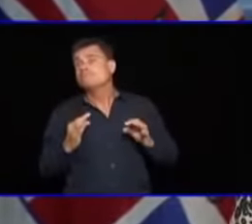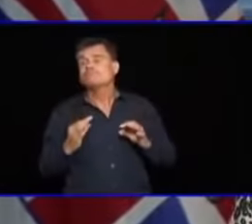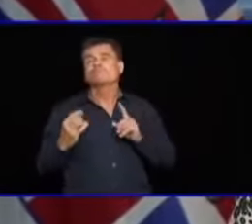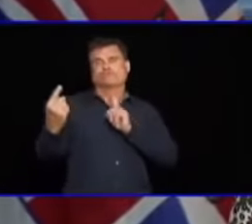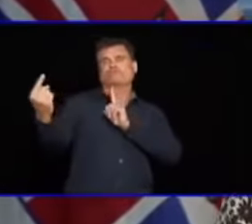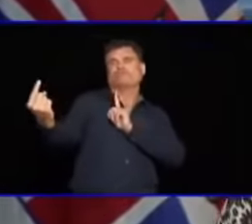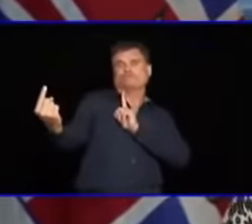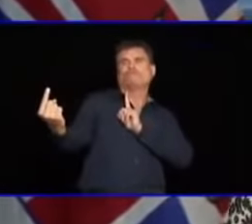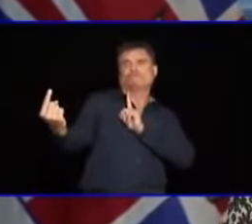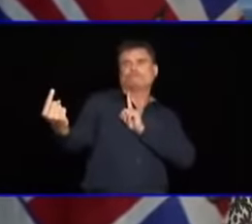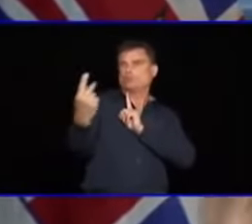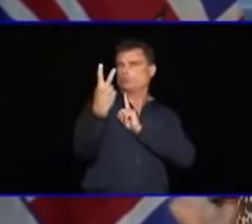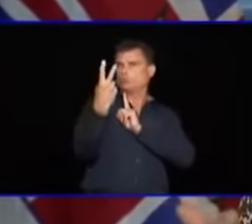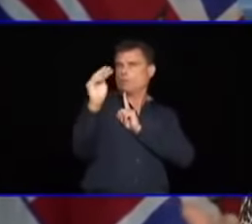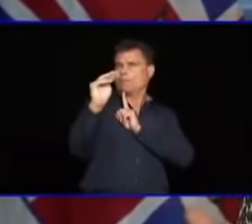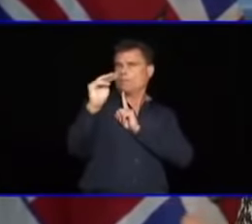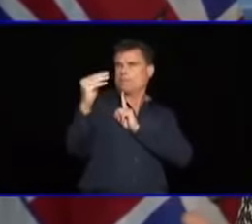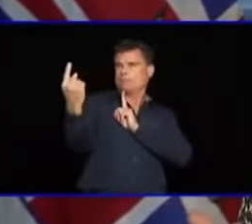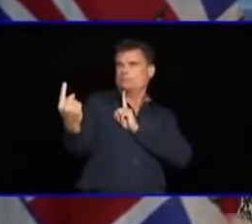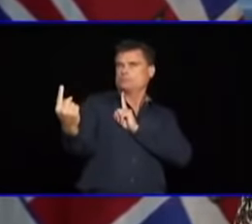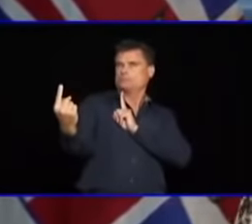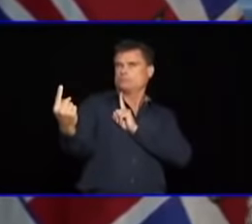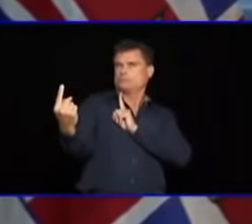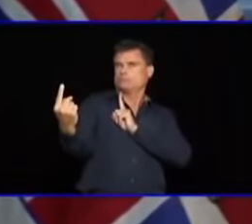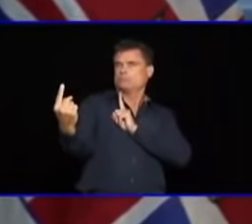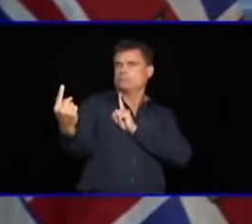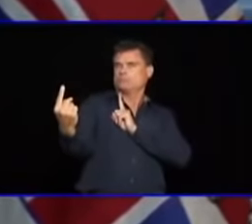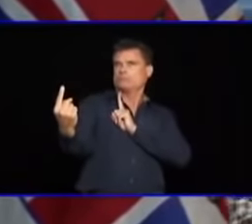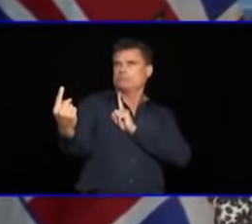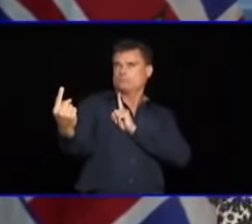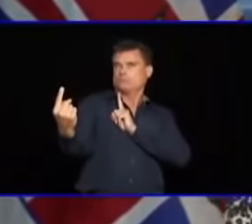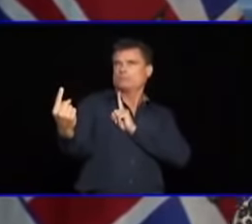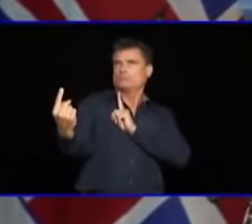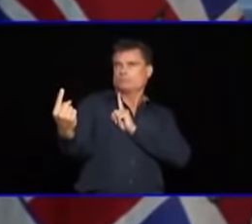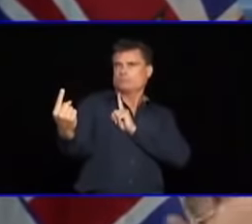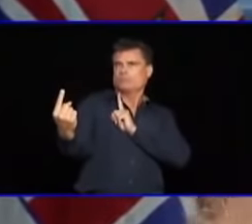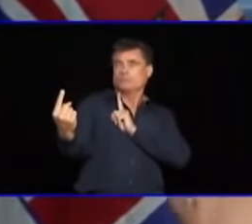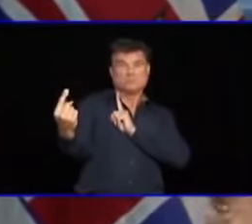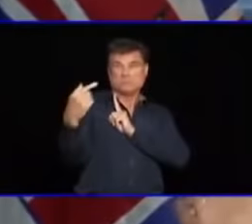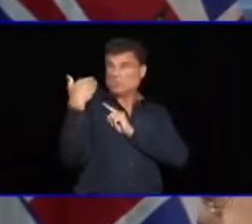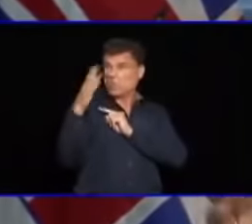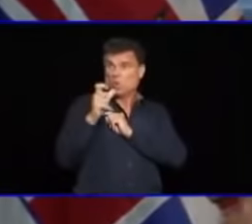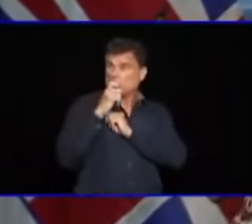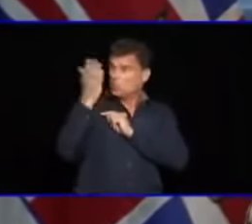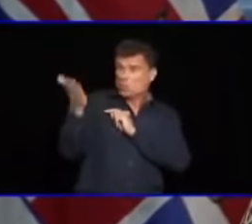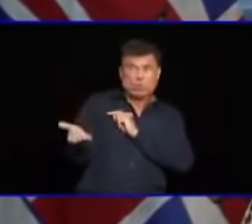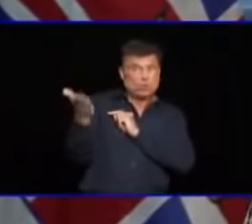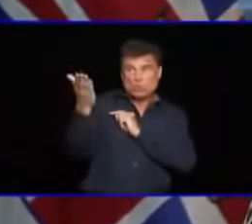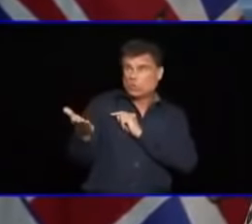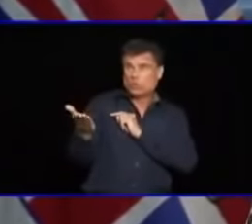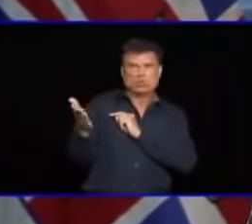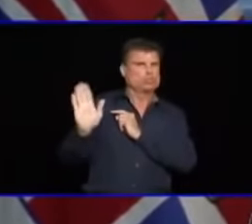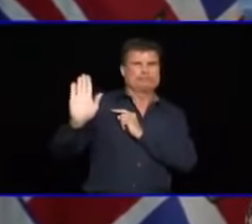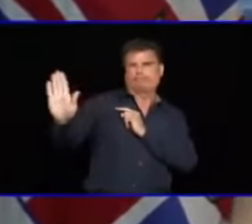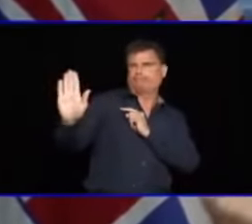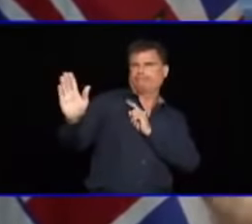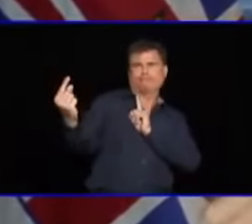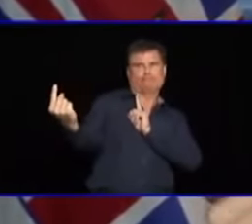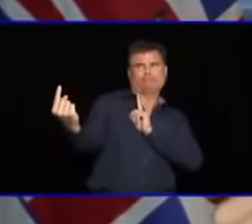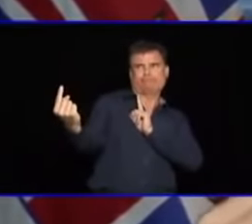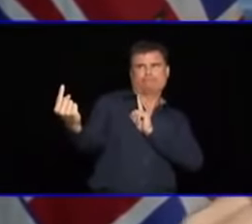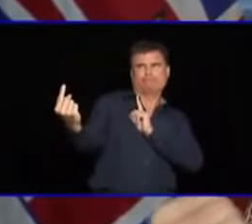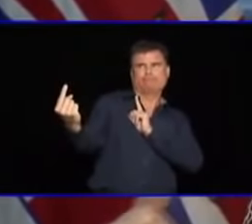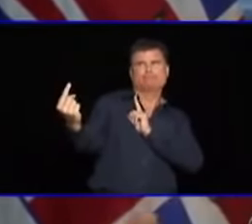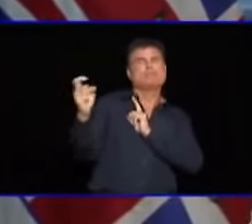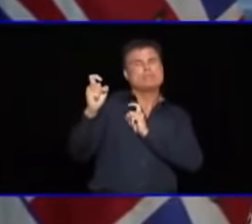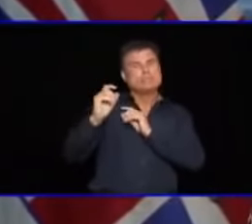been helping young kids to understand that we don't want to be touching each other. So there's no hugging when you go back into class, even if you're